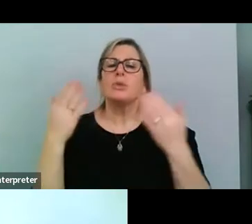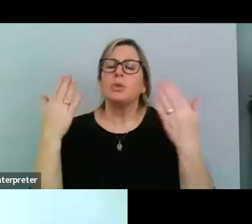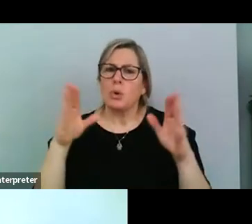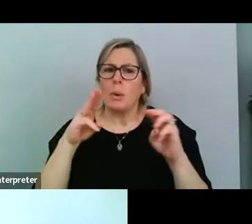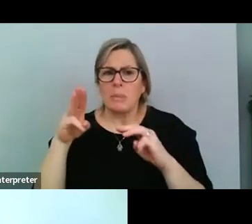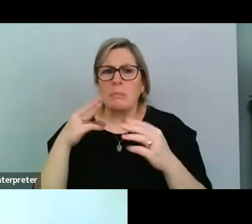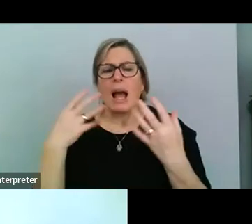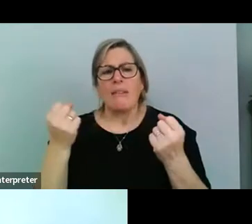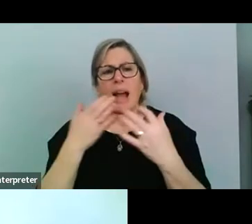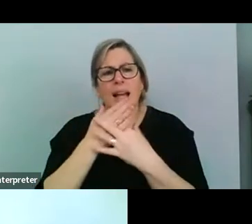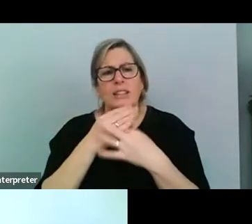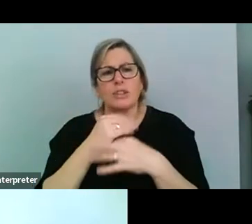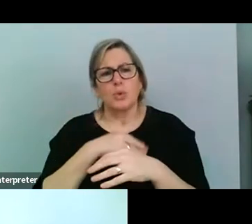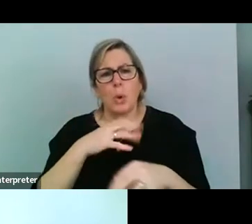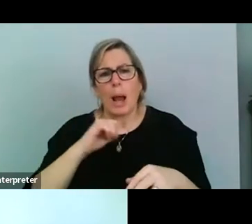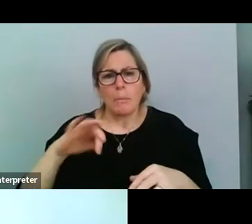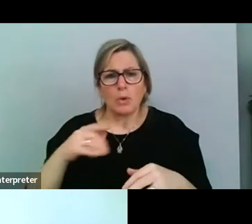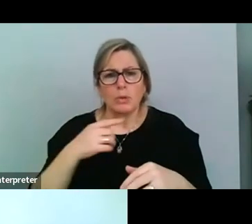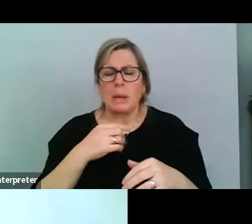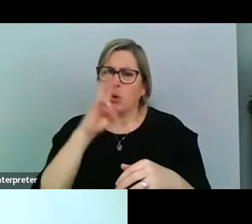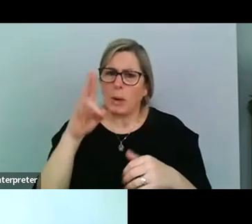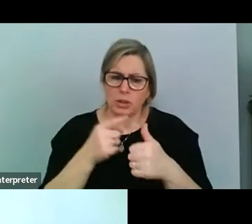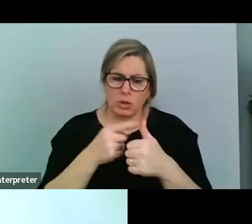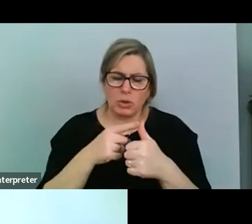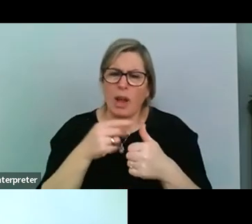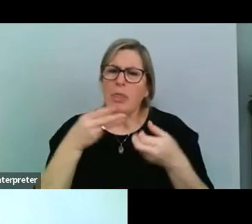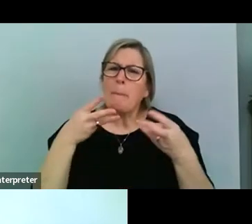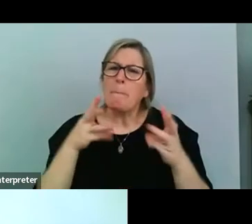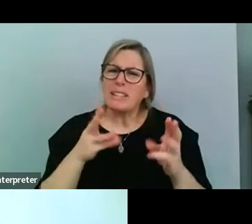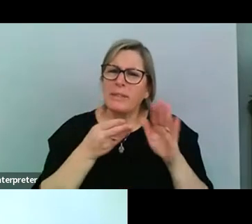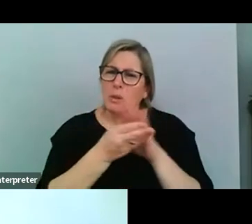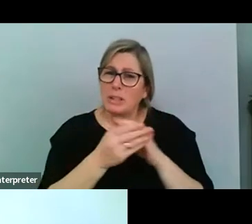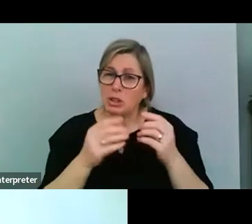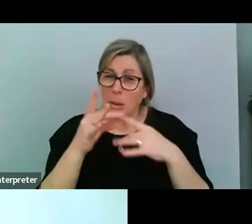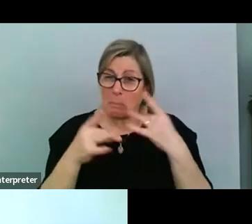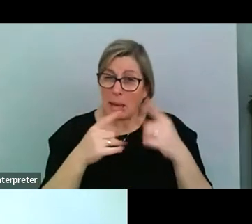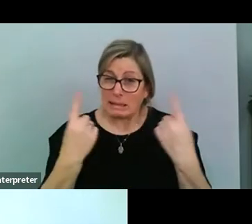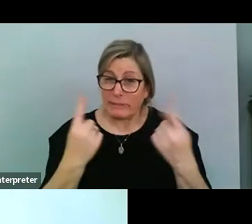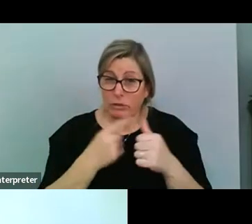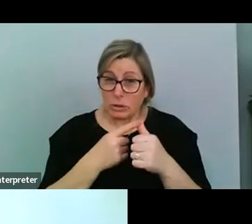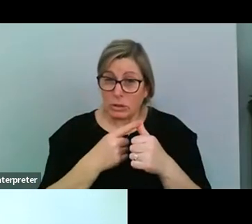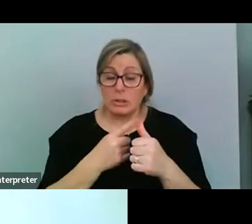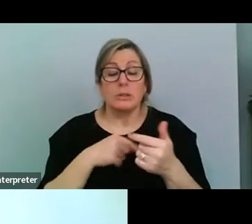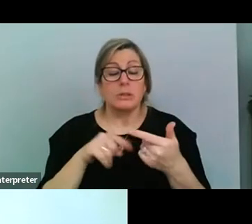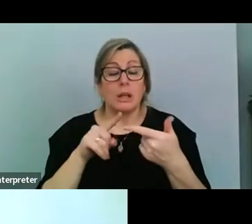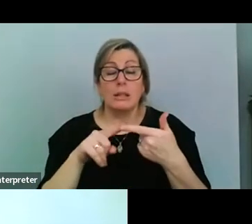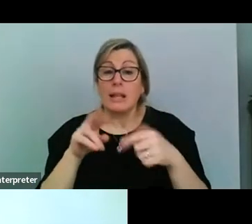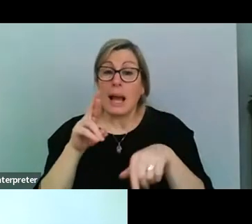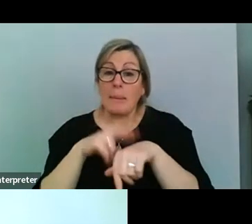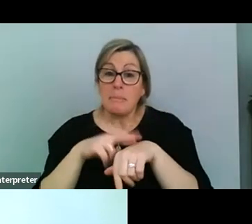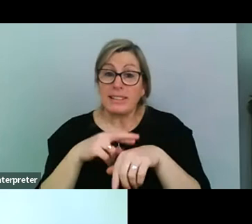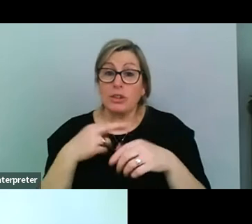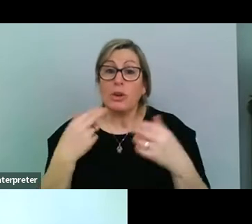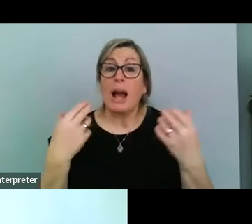abortion. My questions are: 1, does the method of submission make a difference? And 2, is it better to have multiple signatories